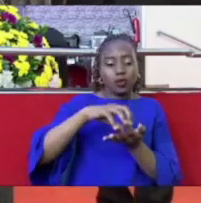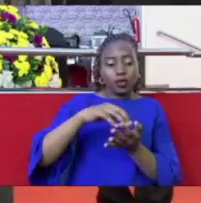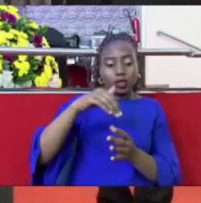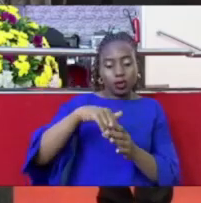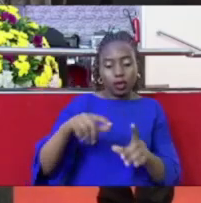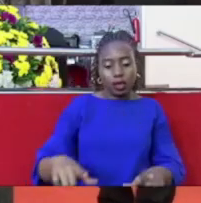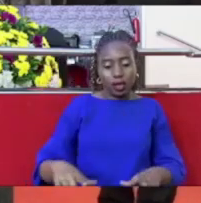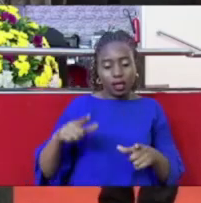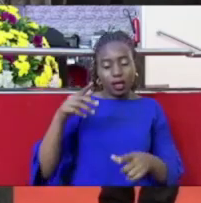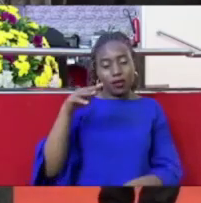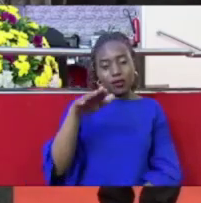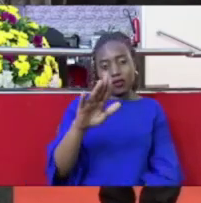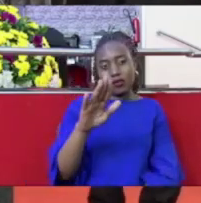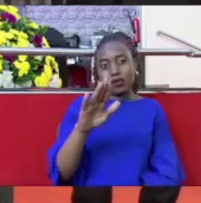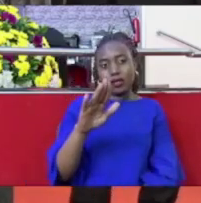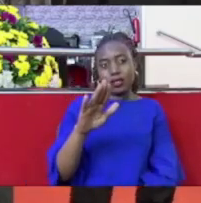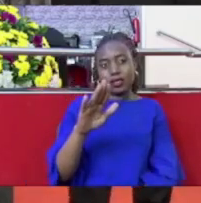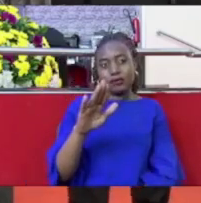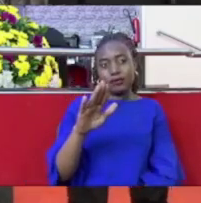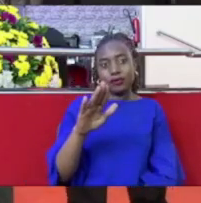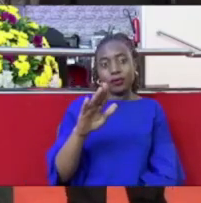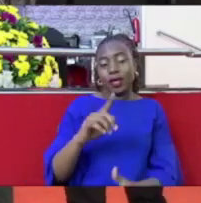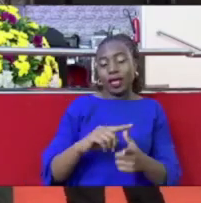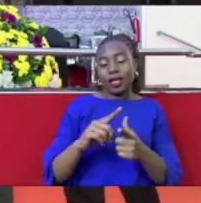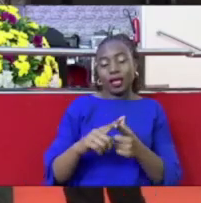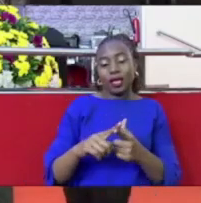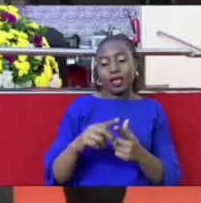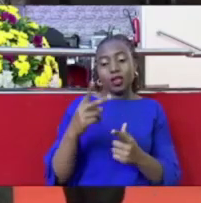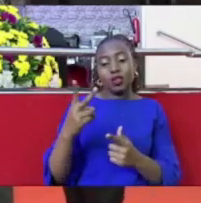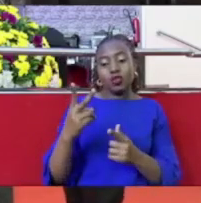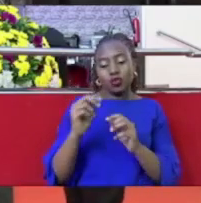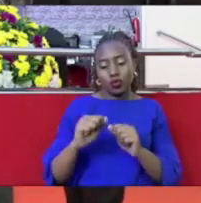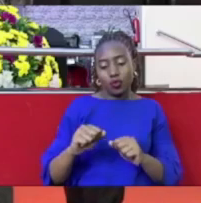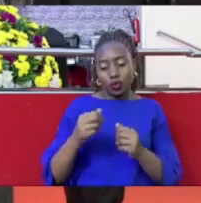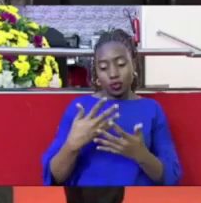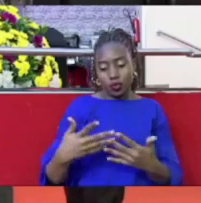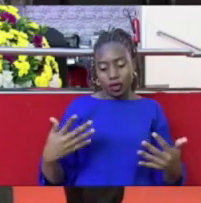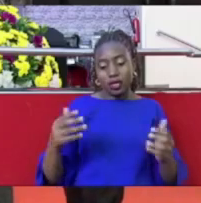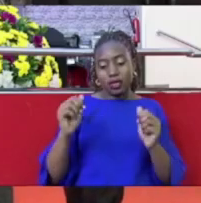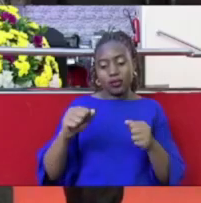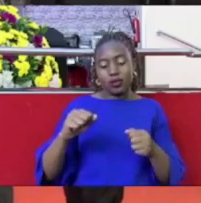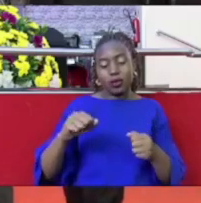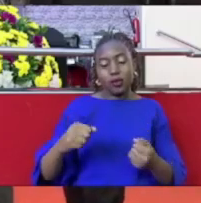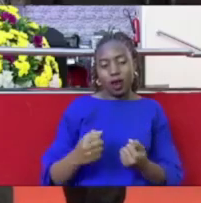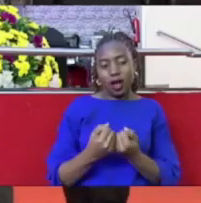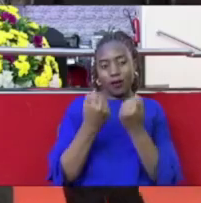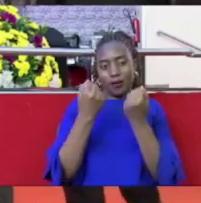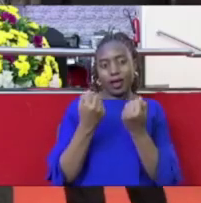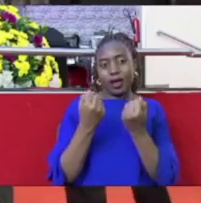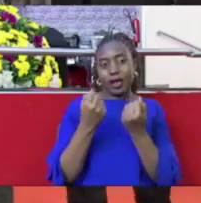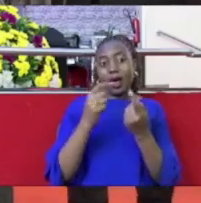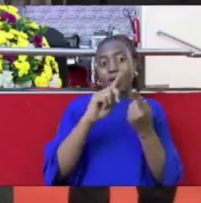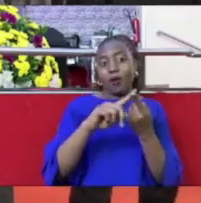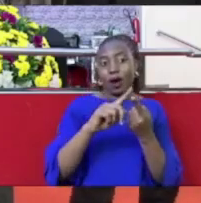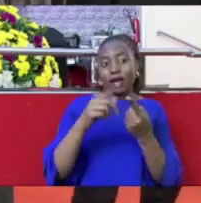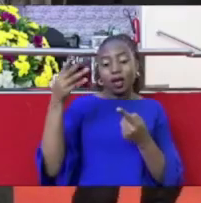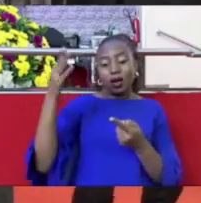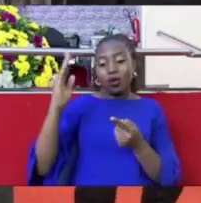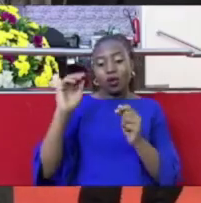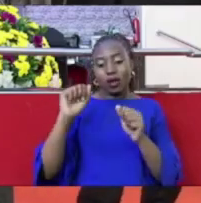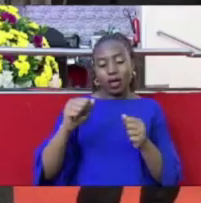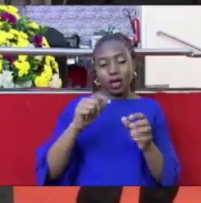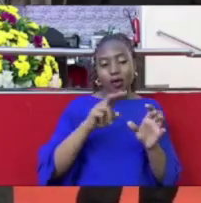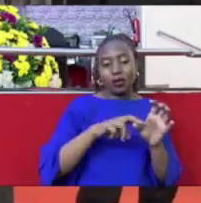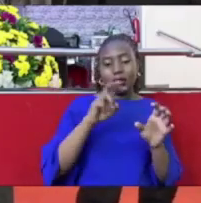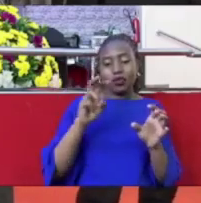mahali ambapo Mungu anafaa kutukuzwa. Two things might happen. Mambo mawili yaweza kufanyika. God might withdraw those gifts. Mungu anaweza kuondoa vipawa